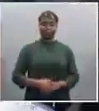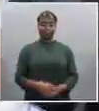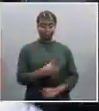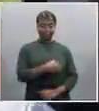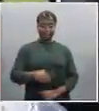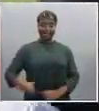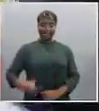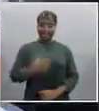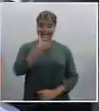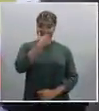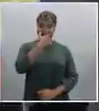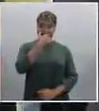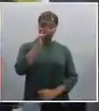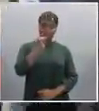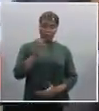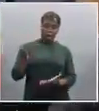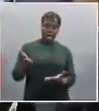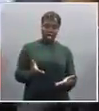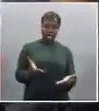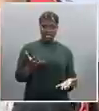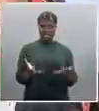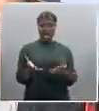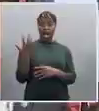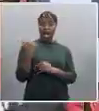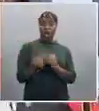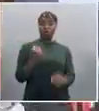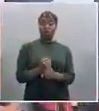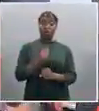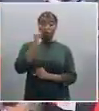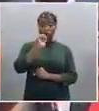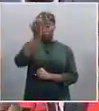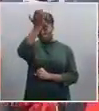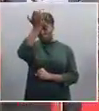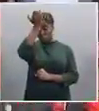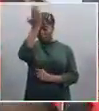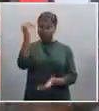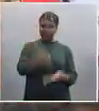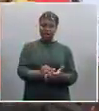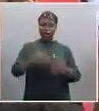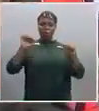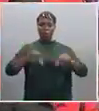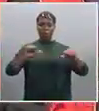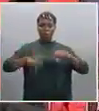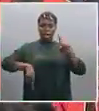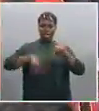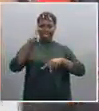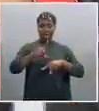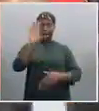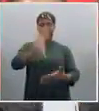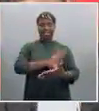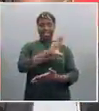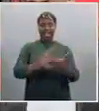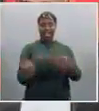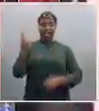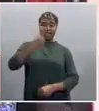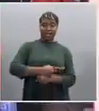Ramaphosa's welcome was in stark contrast to last year's heckling of then-President Jacob Zuma. It eventually led to the cancellation of the May